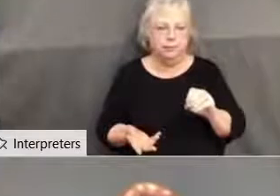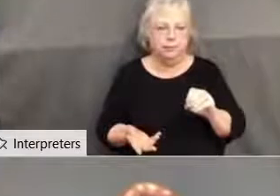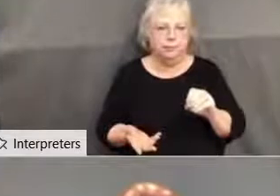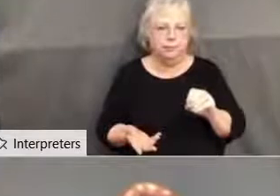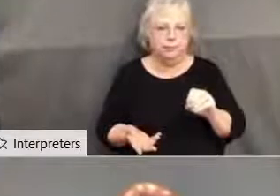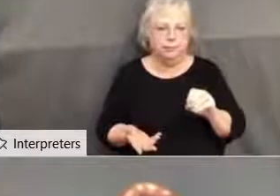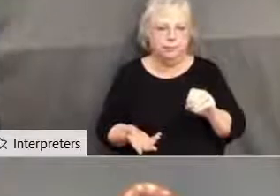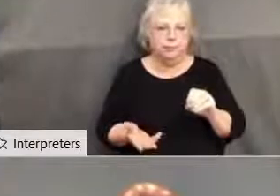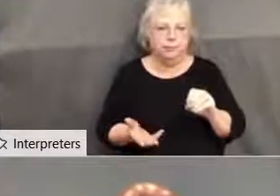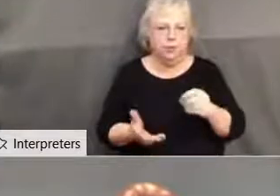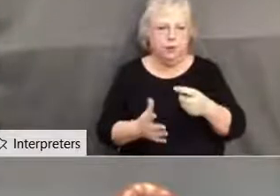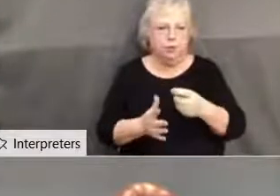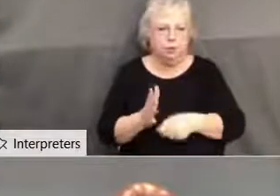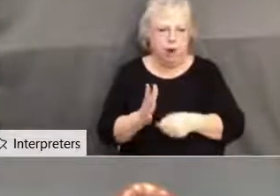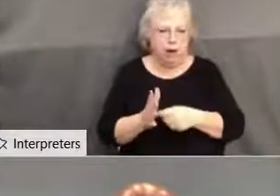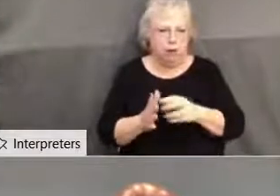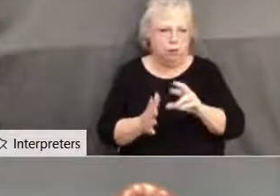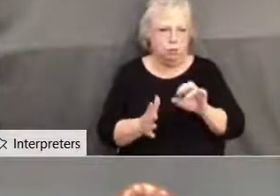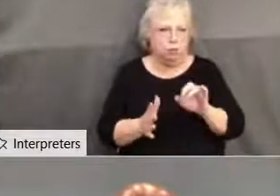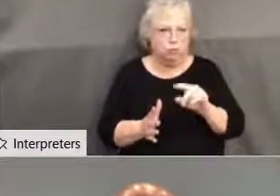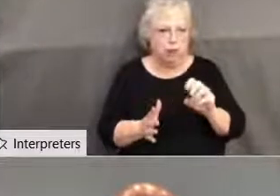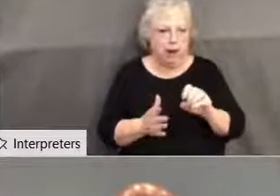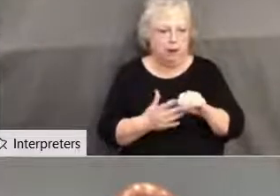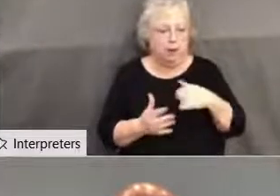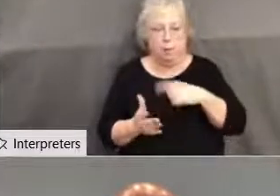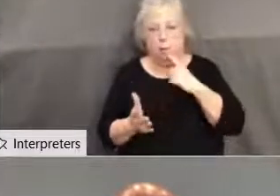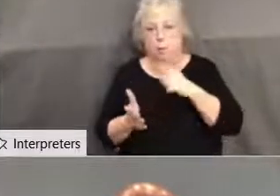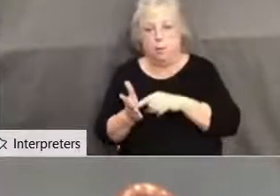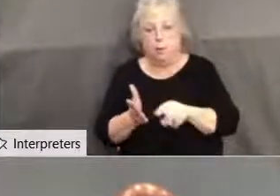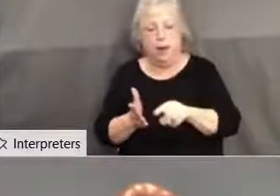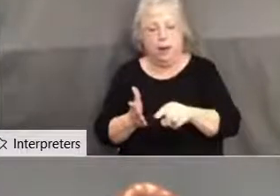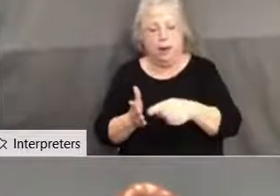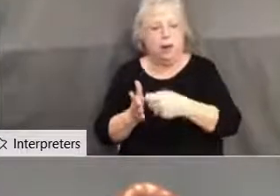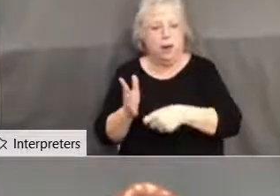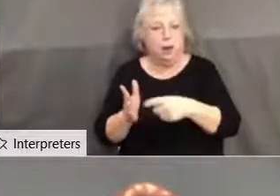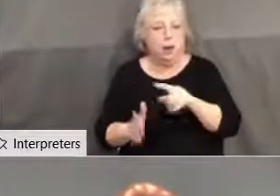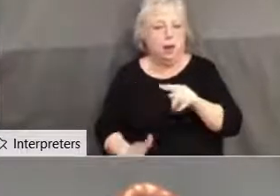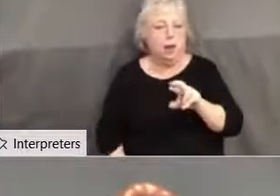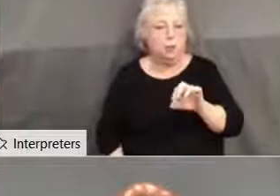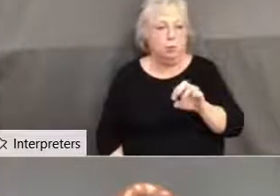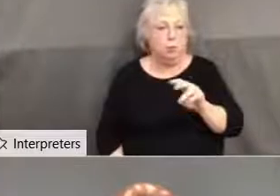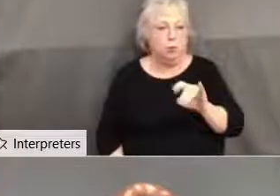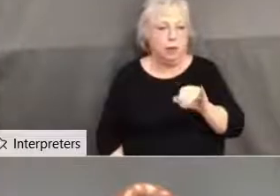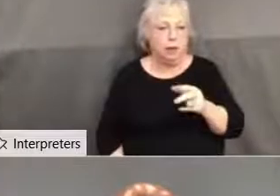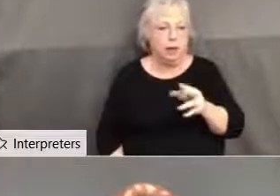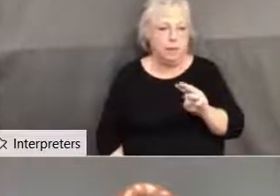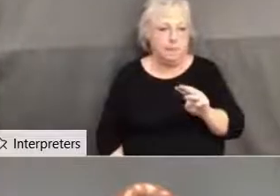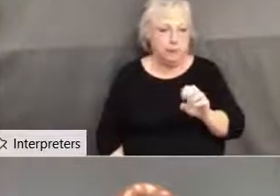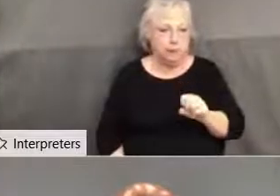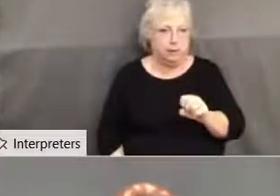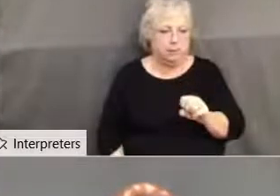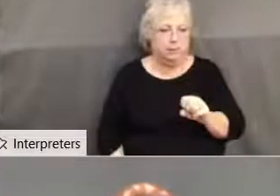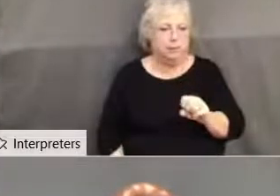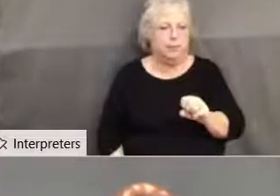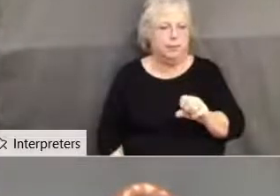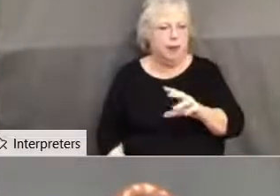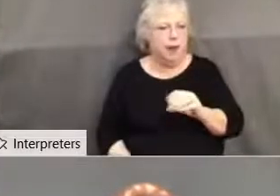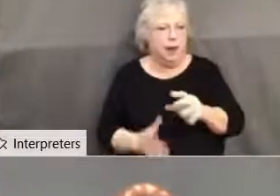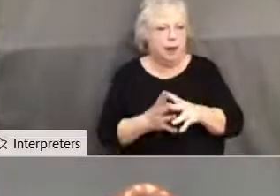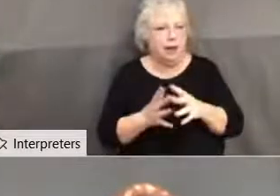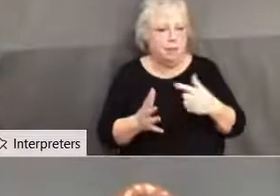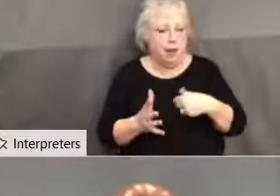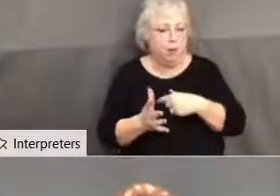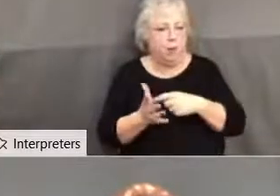rate where we were paying premiums and the amount we were paying